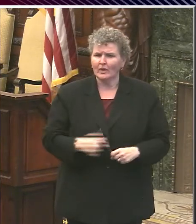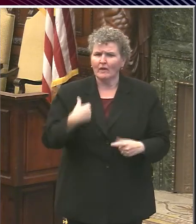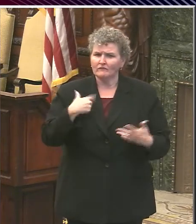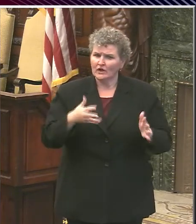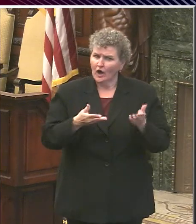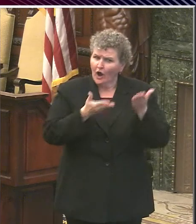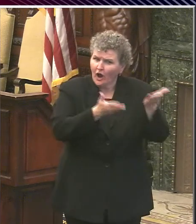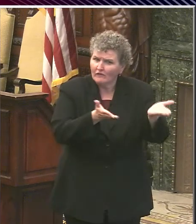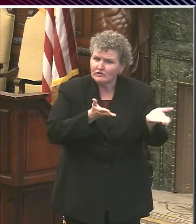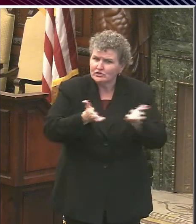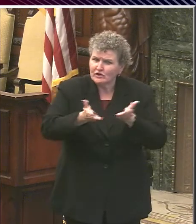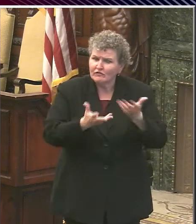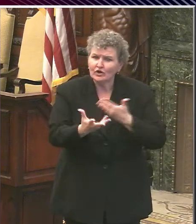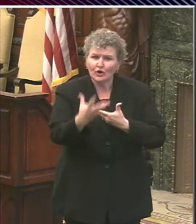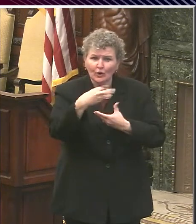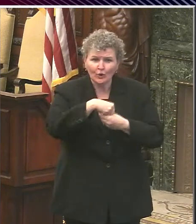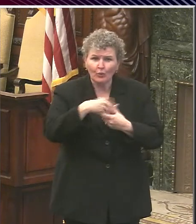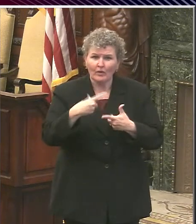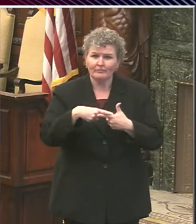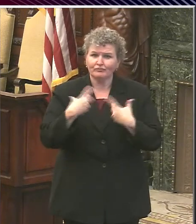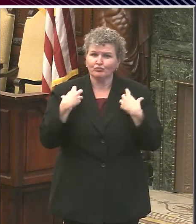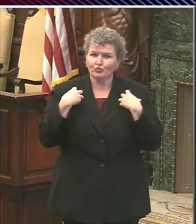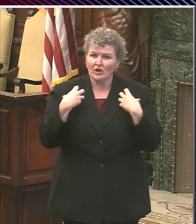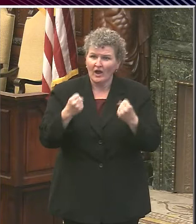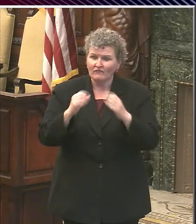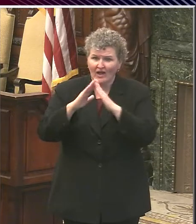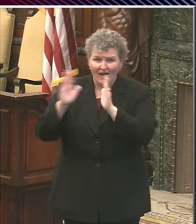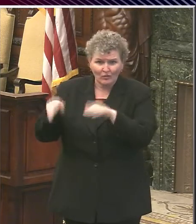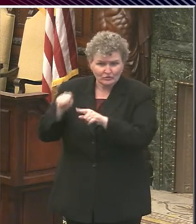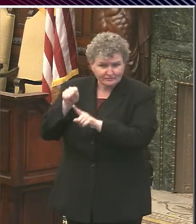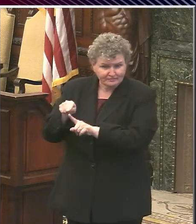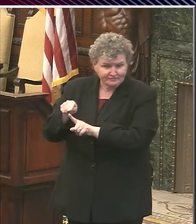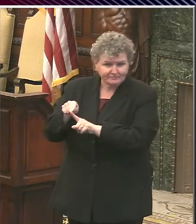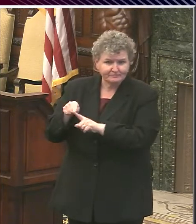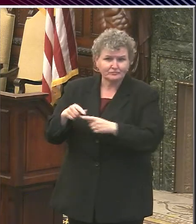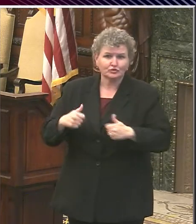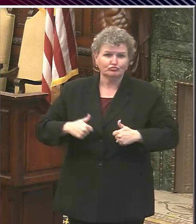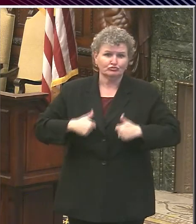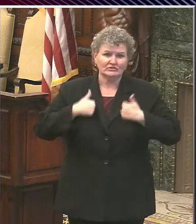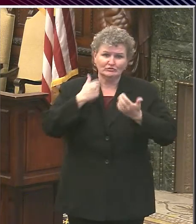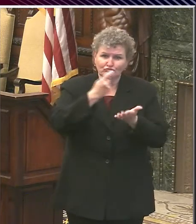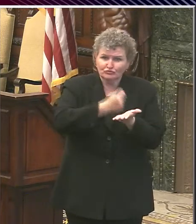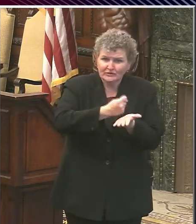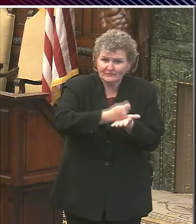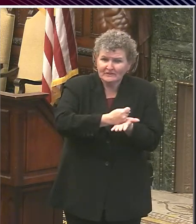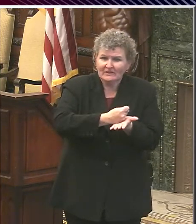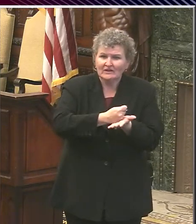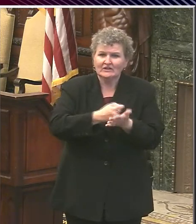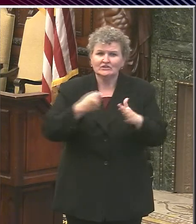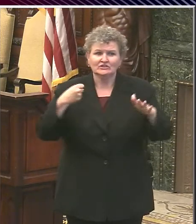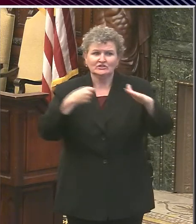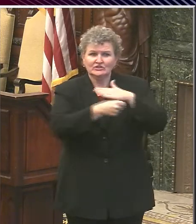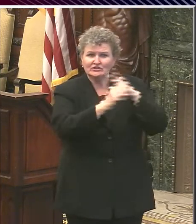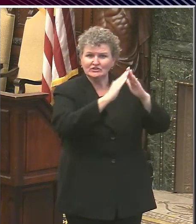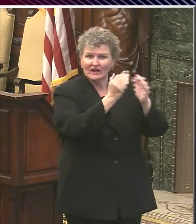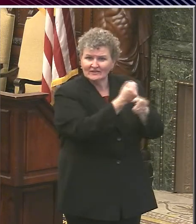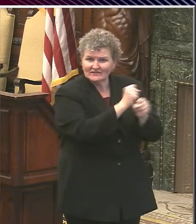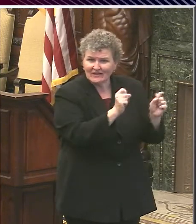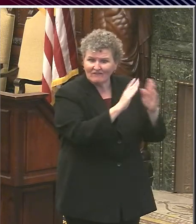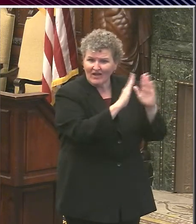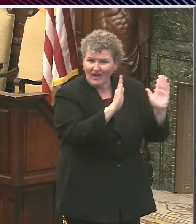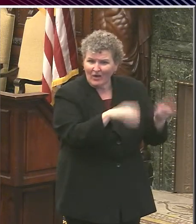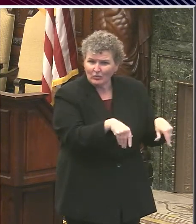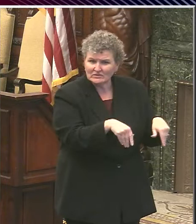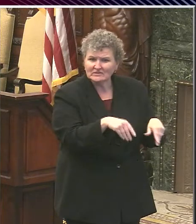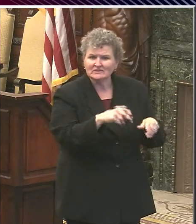including recovery housing, residential treatment, shelter, as well as space in our